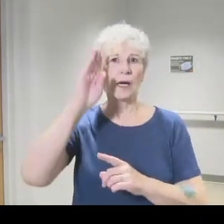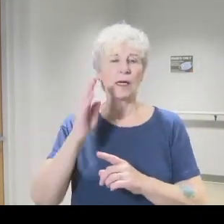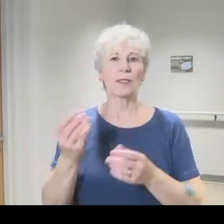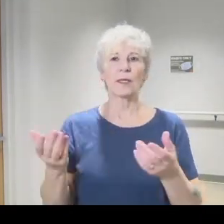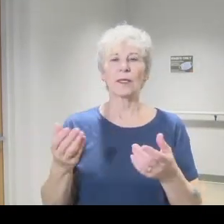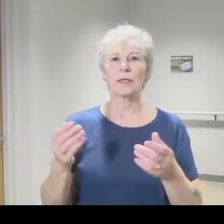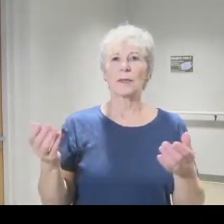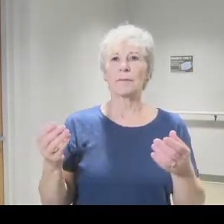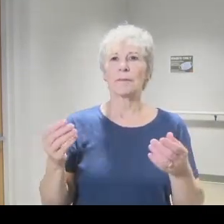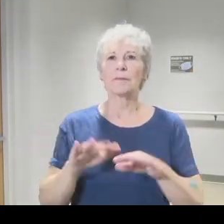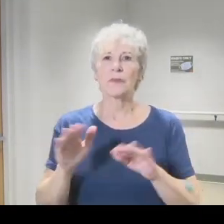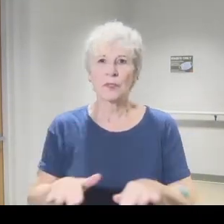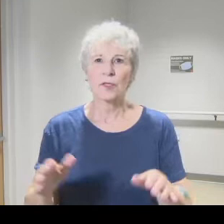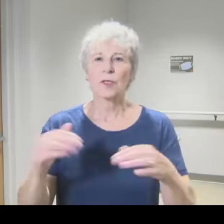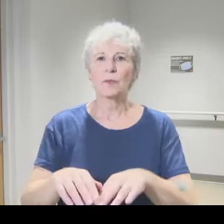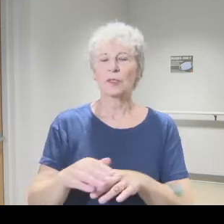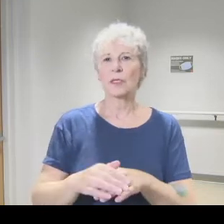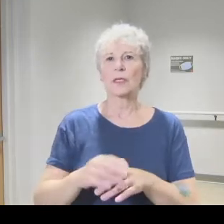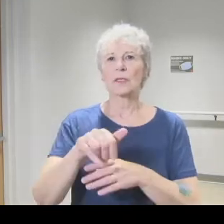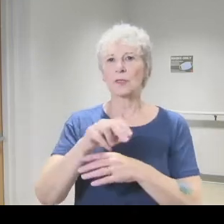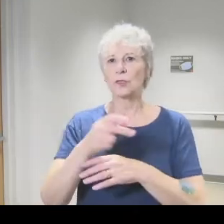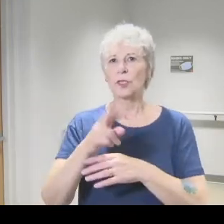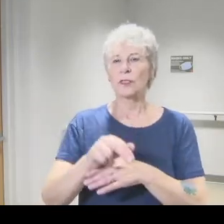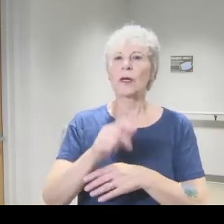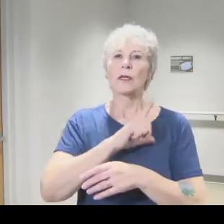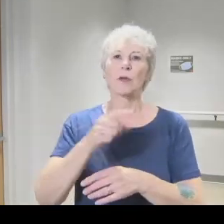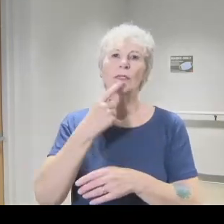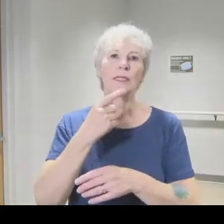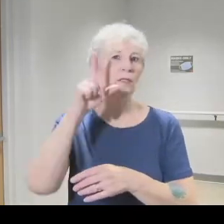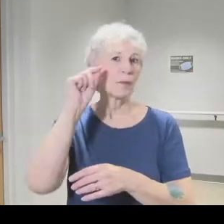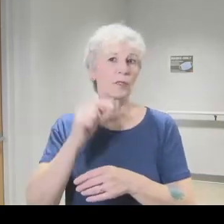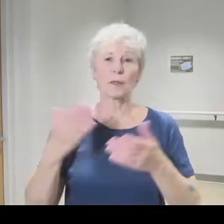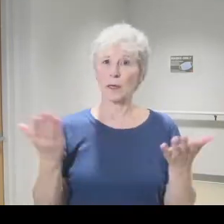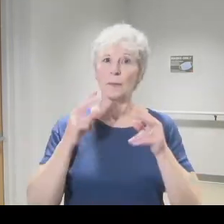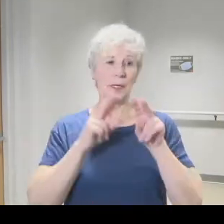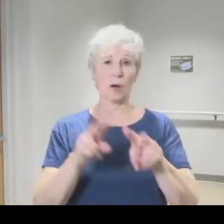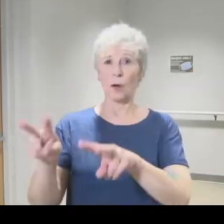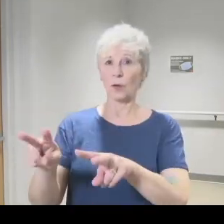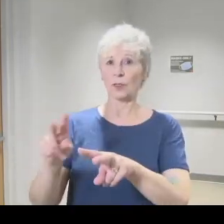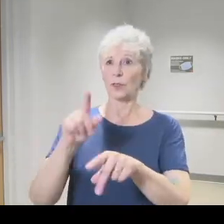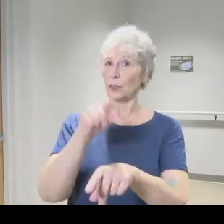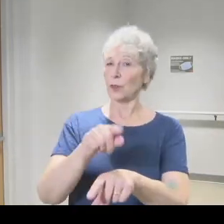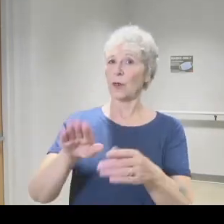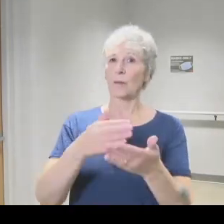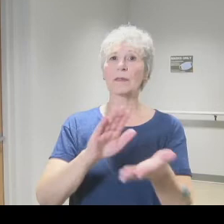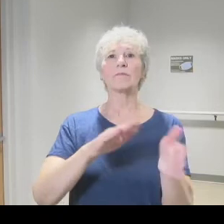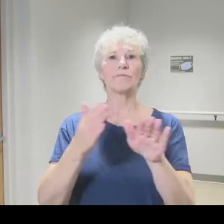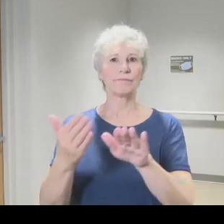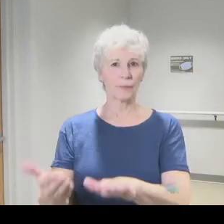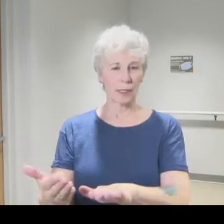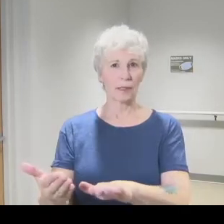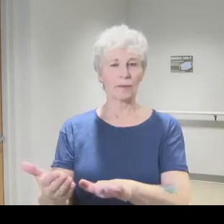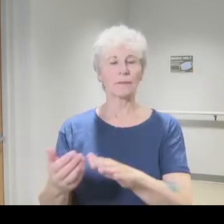Deuteronomy 31. And the Lord said to Moses, "Behold, you are about to lie down with your fathers." He's